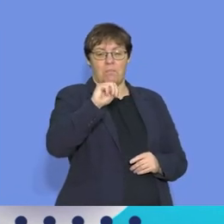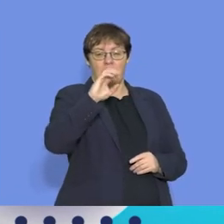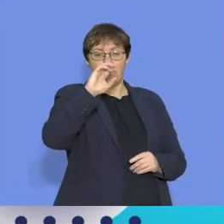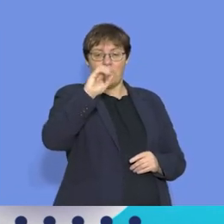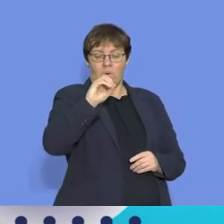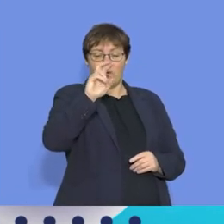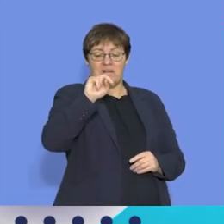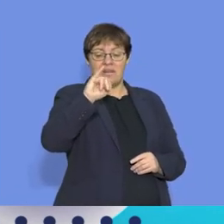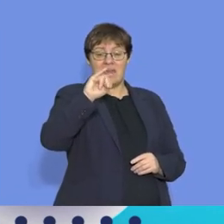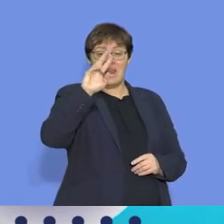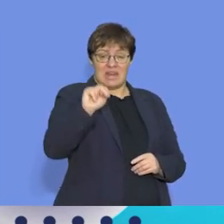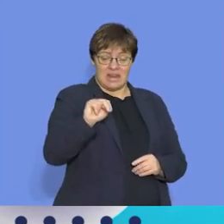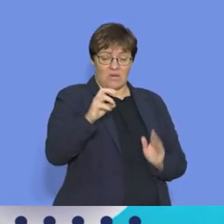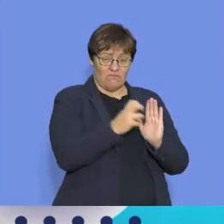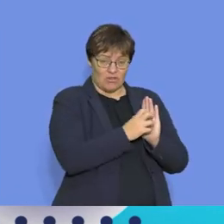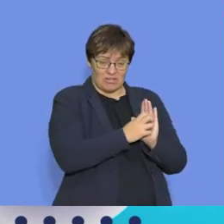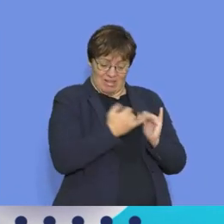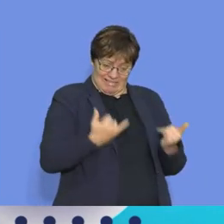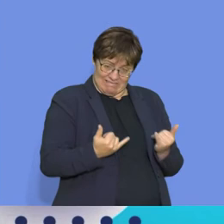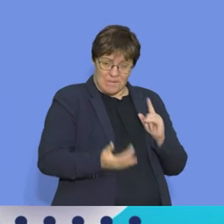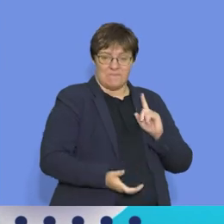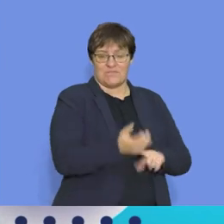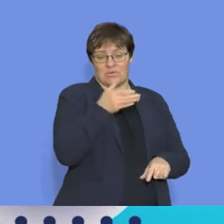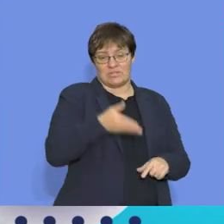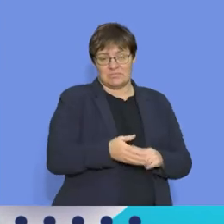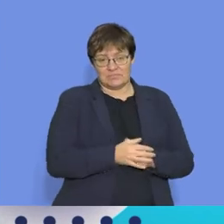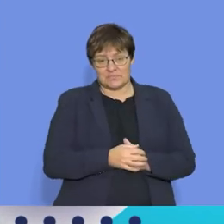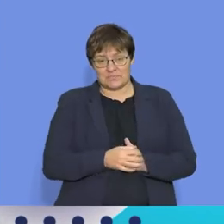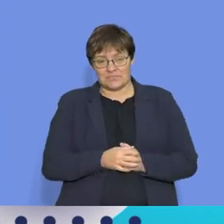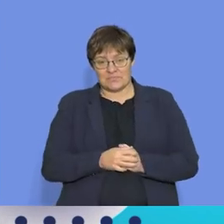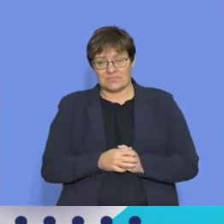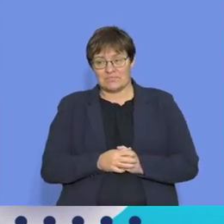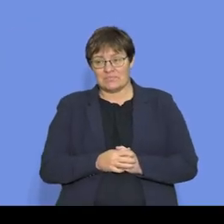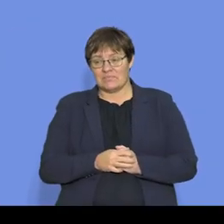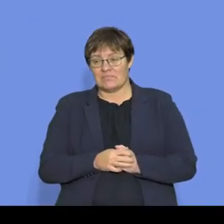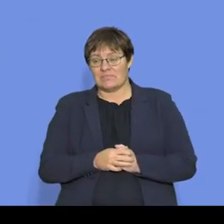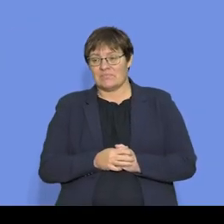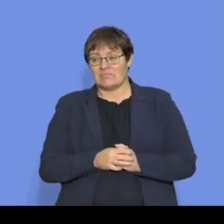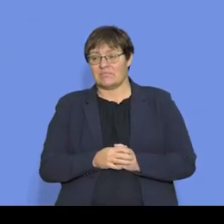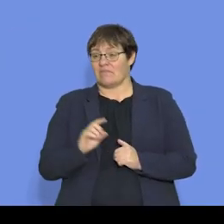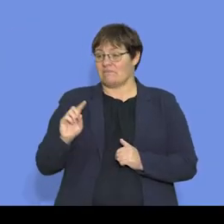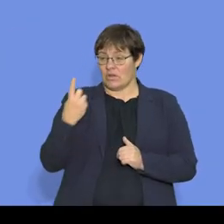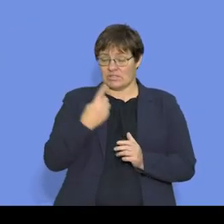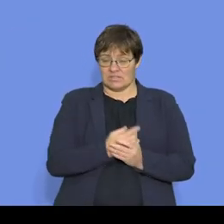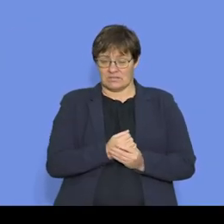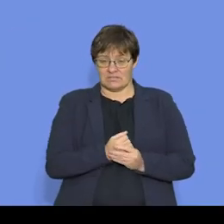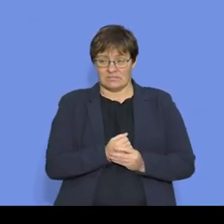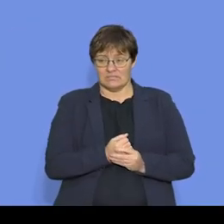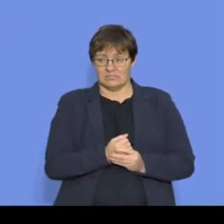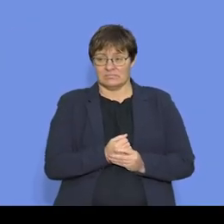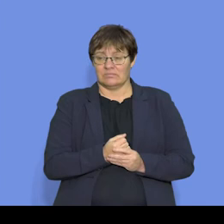fossils that have actually been found in our own country. Okay, first of